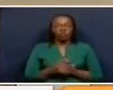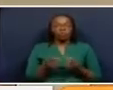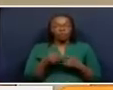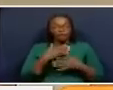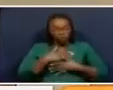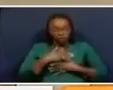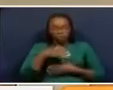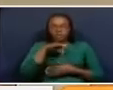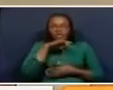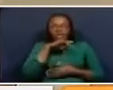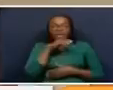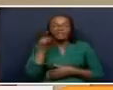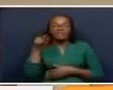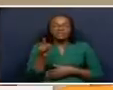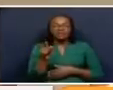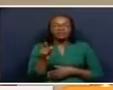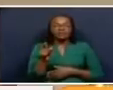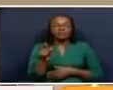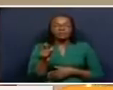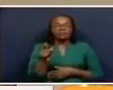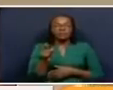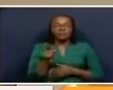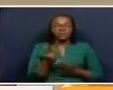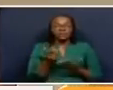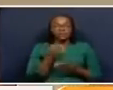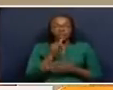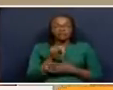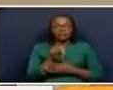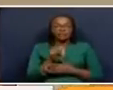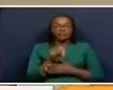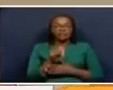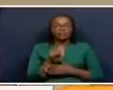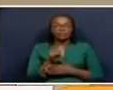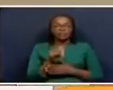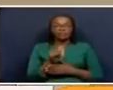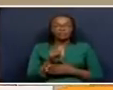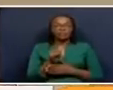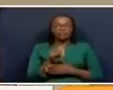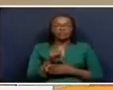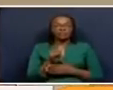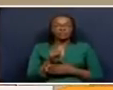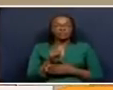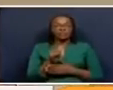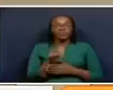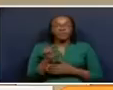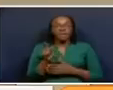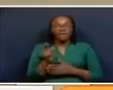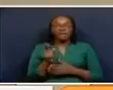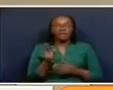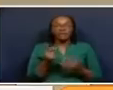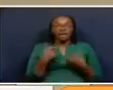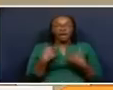Raila Odinga is a decent human being. He's a person who this country owes a gift of gratitude. He has paid a personal